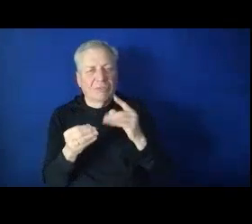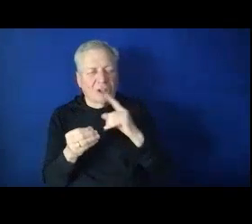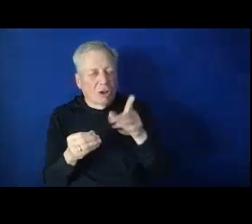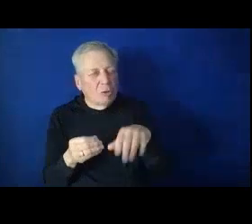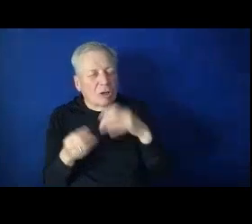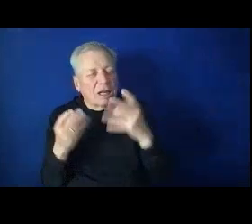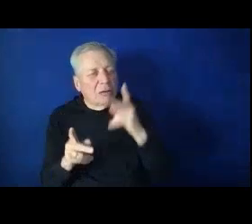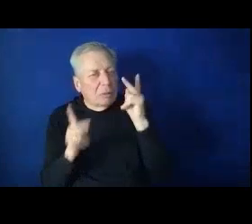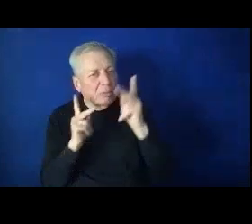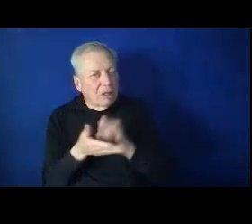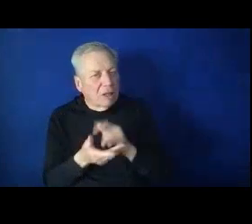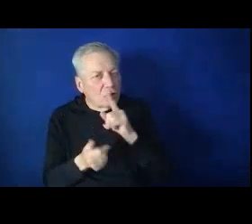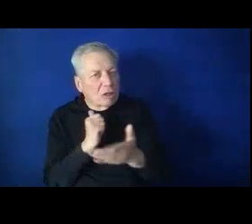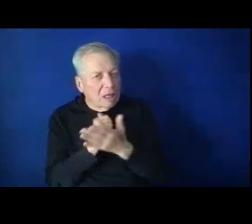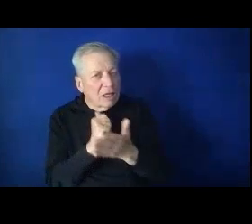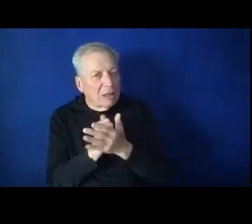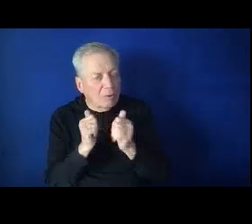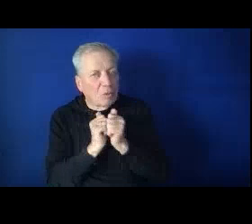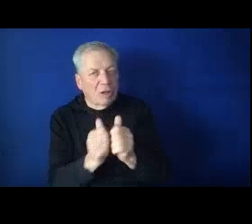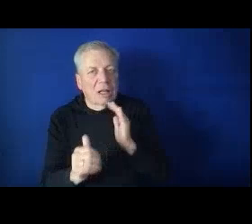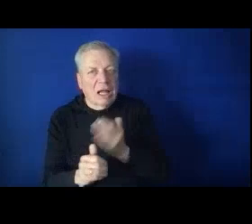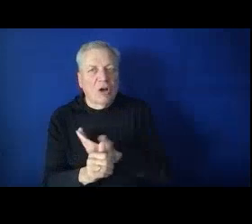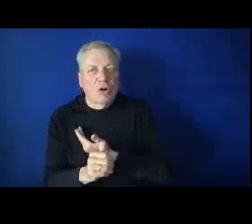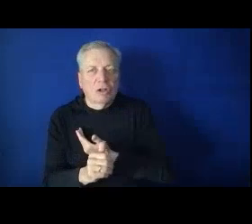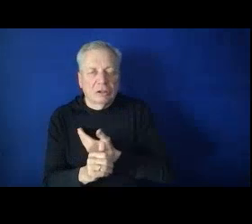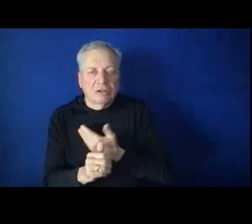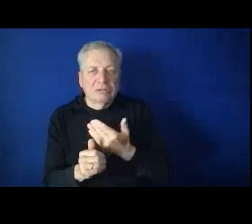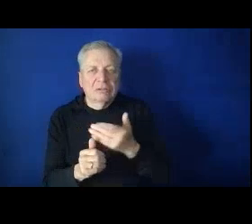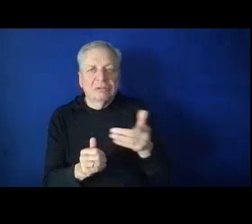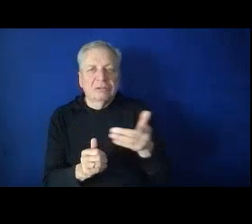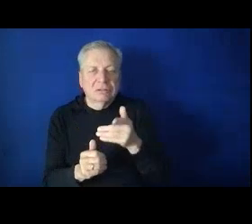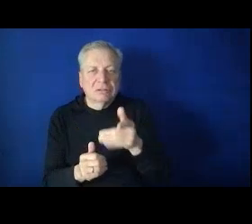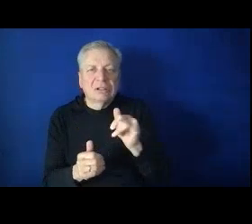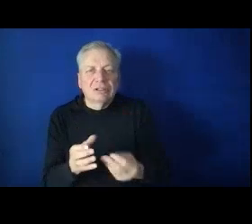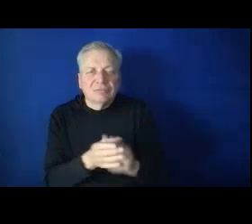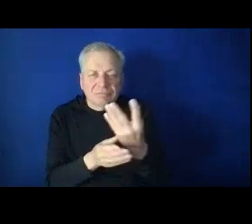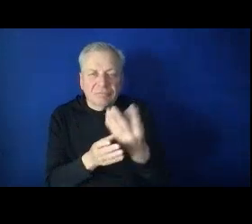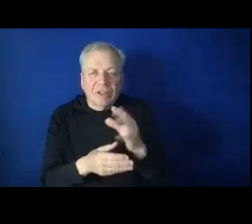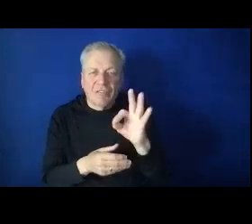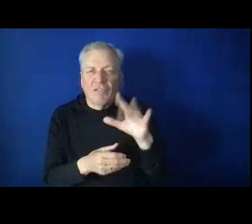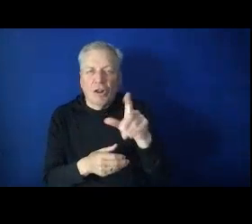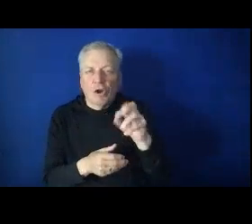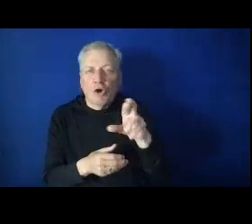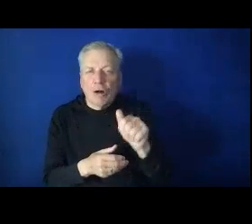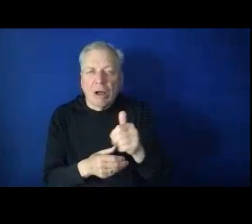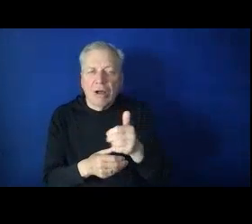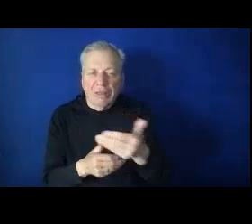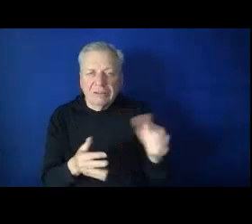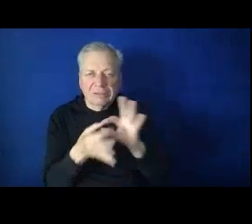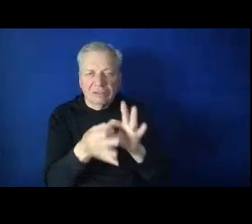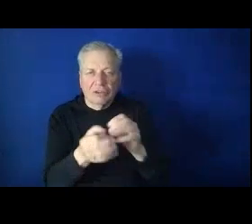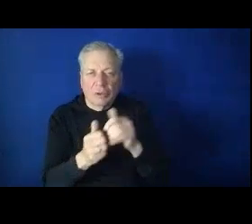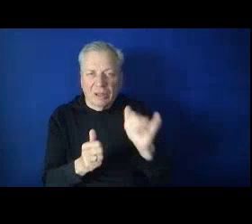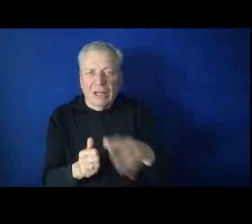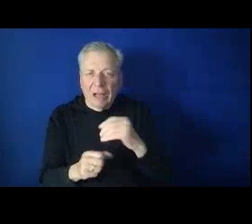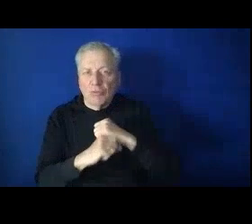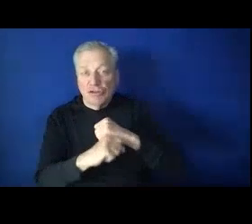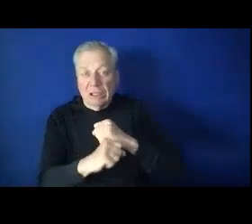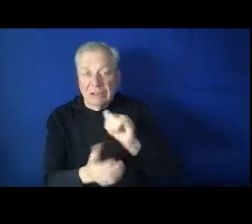who helped along the way with our vegetation and flora, helped us learn about it and protect it.